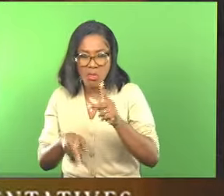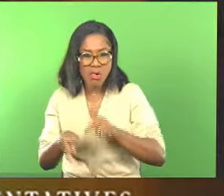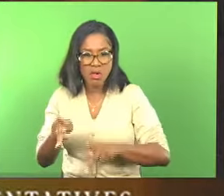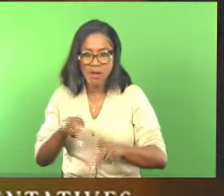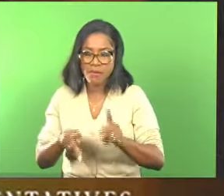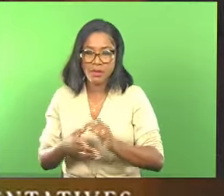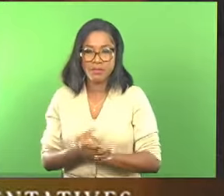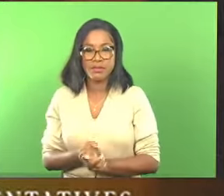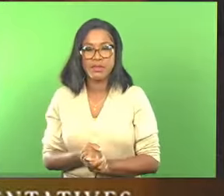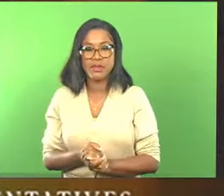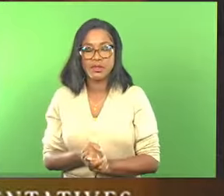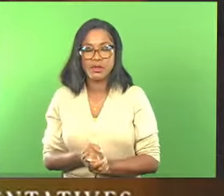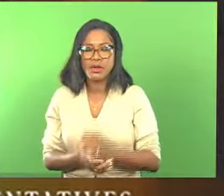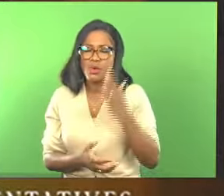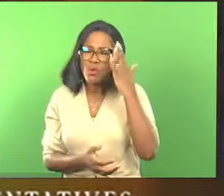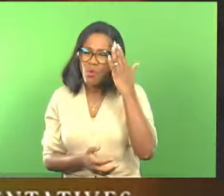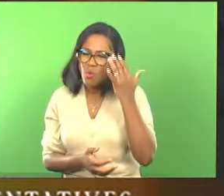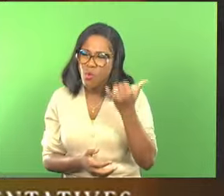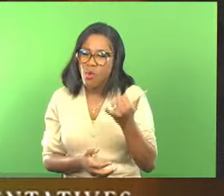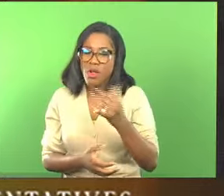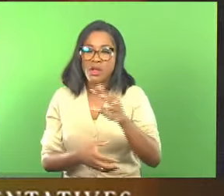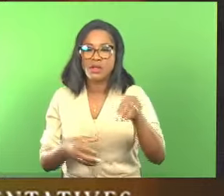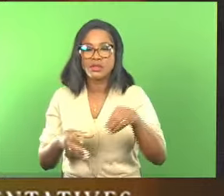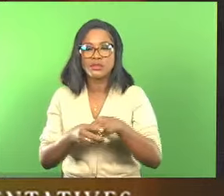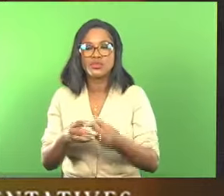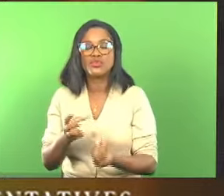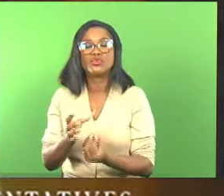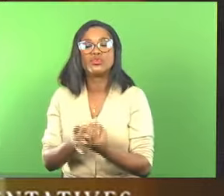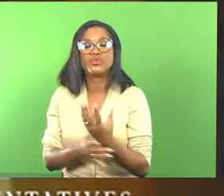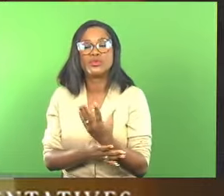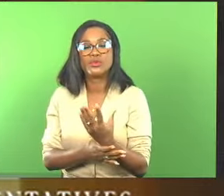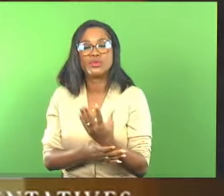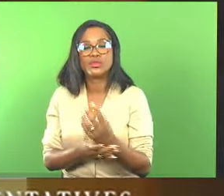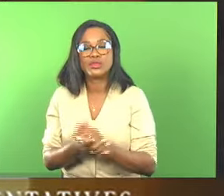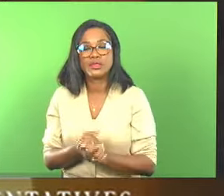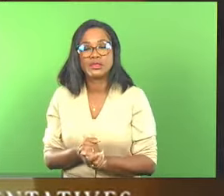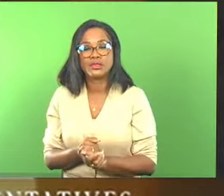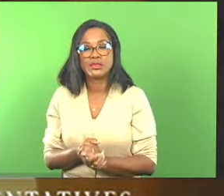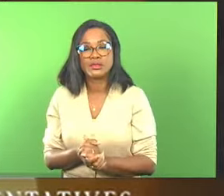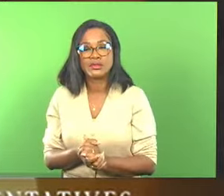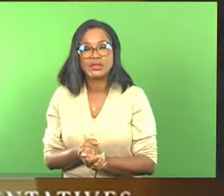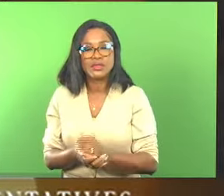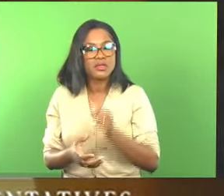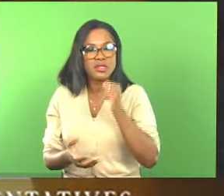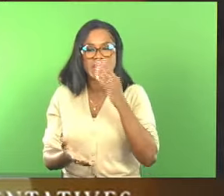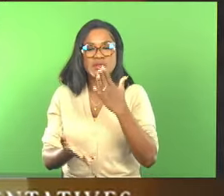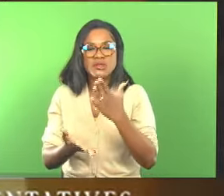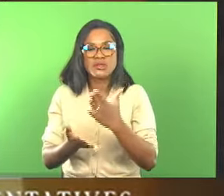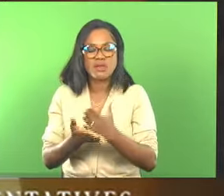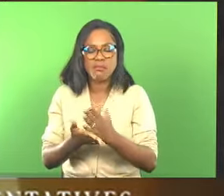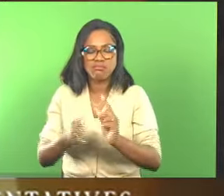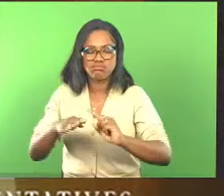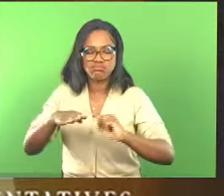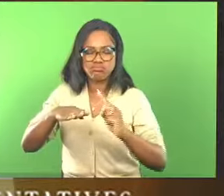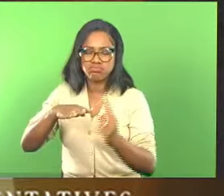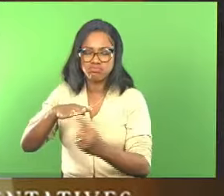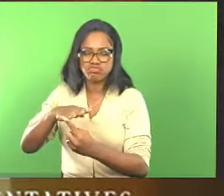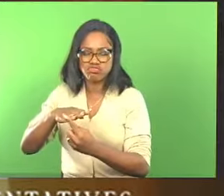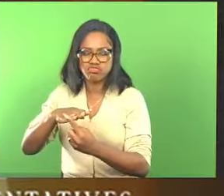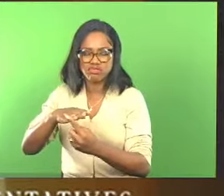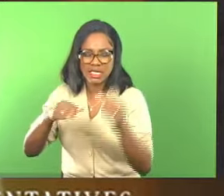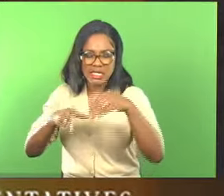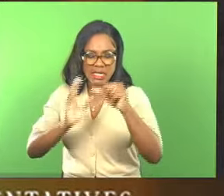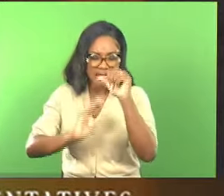Our vision for such inclusive growth does not stop at our borders.